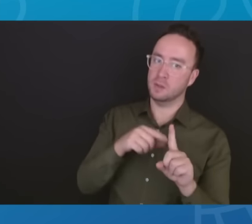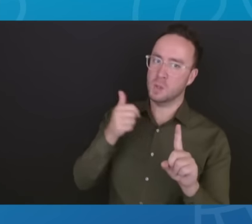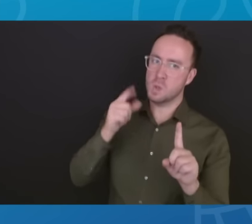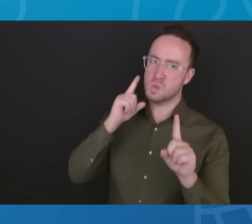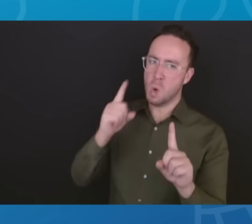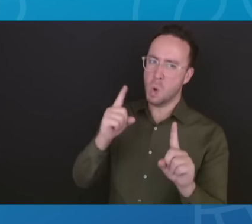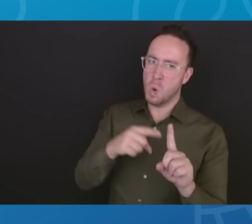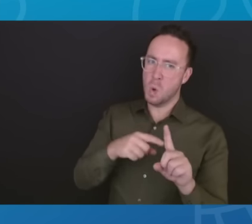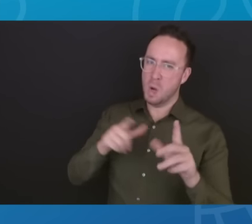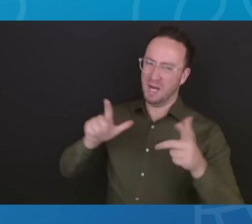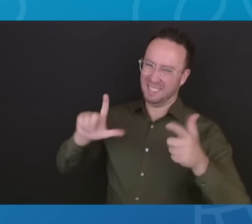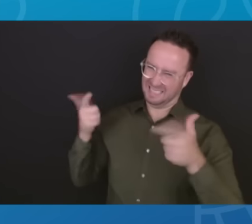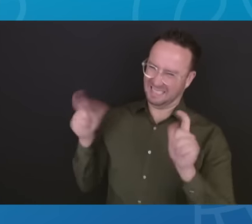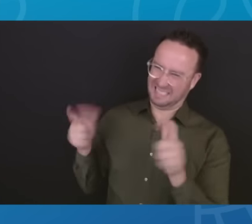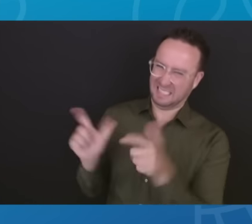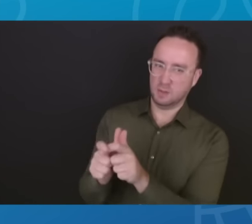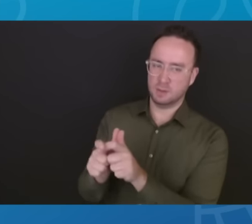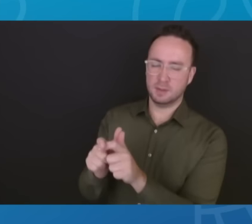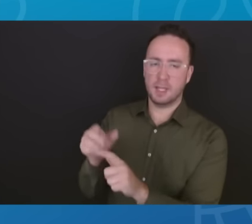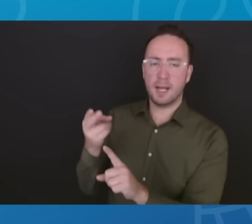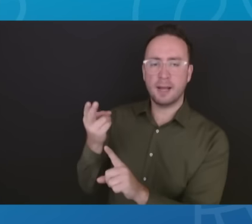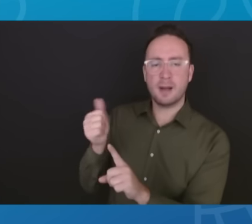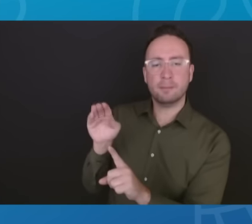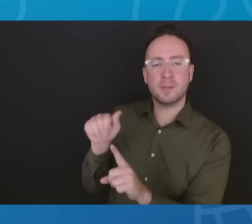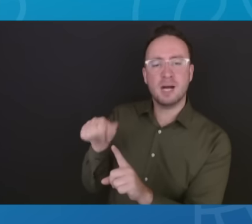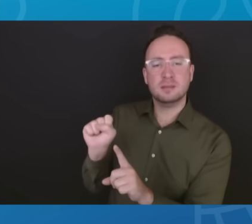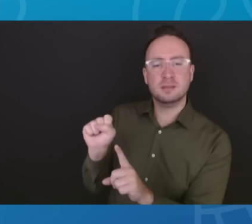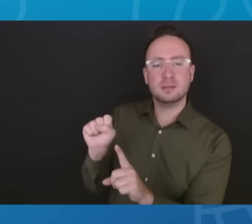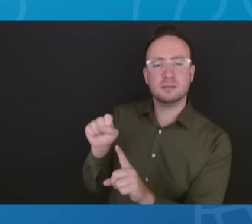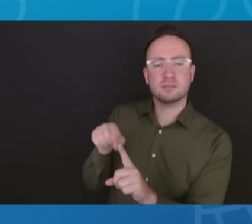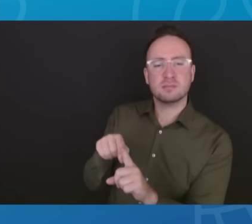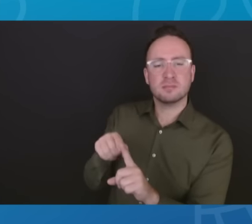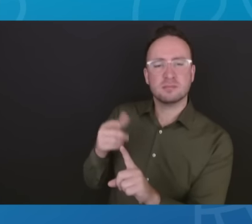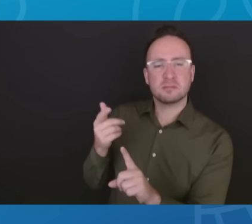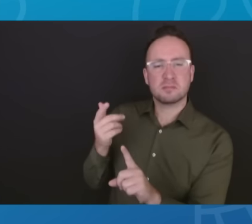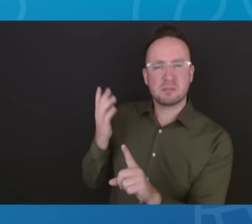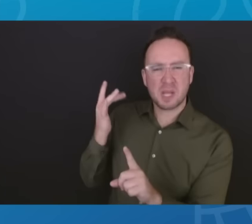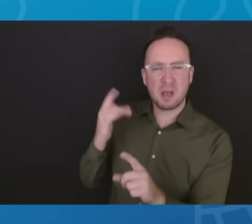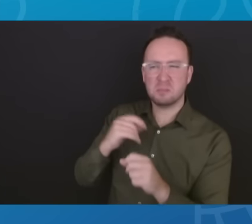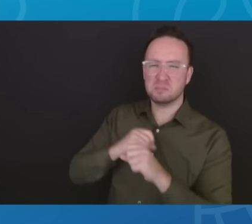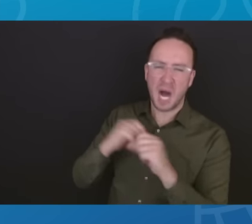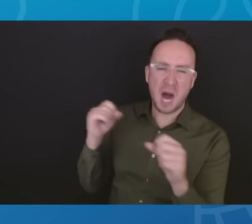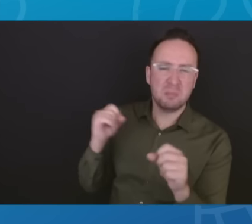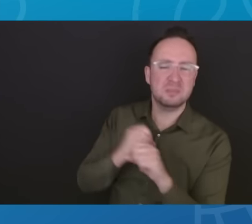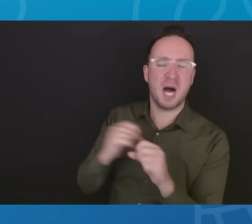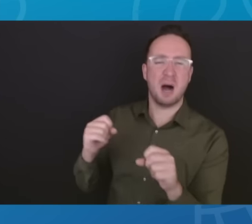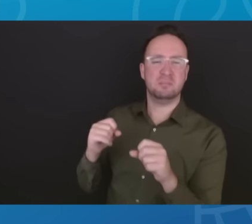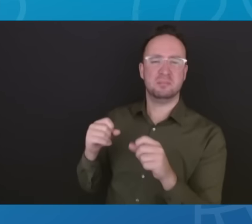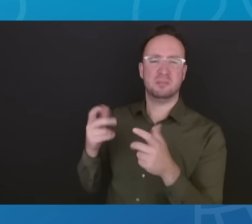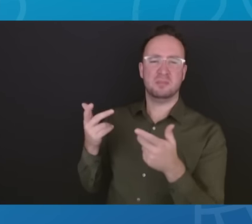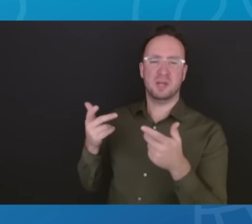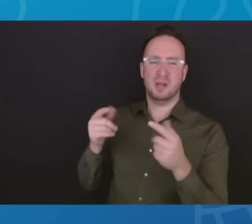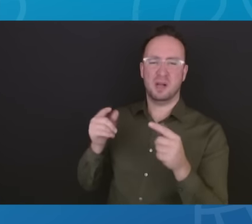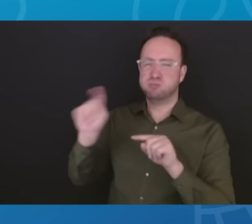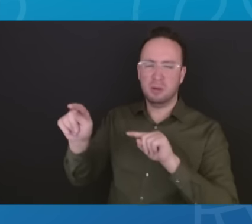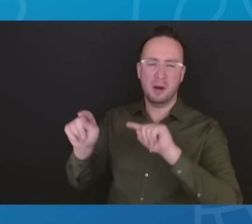want to ask you, why the need to continue to bomb tent places and places where Palestinians